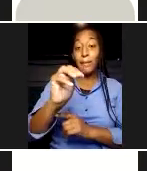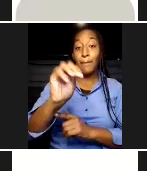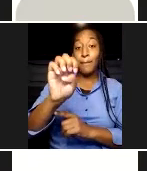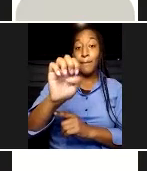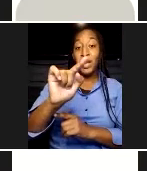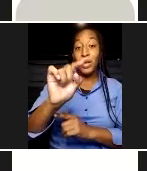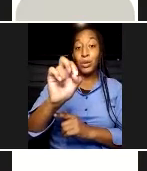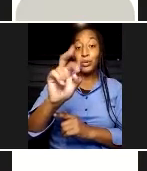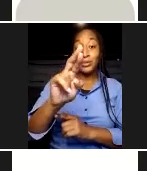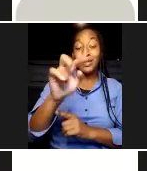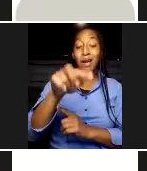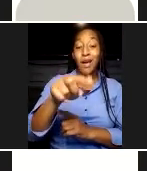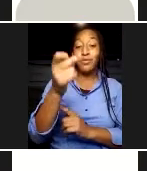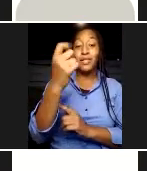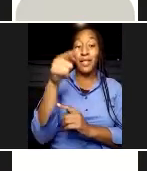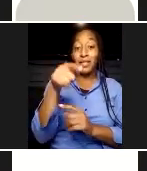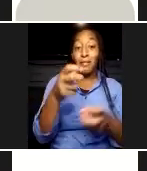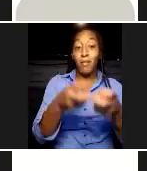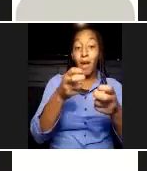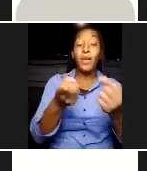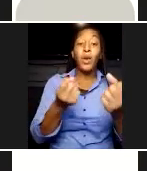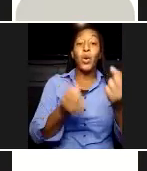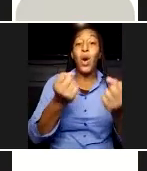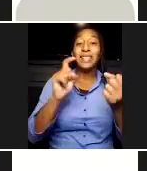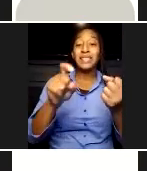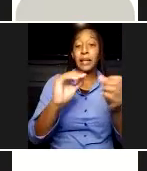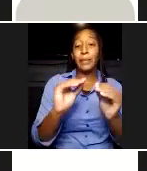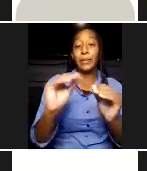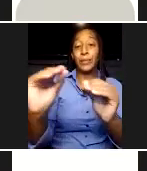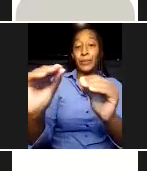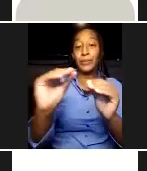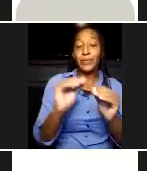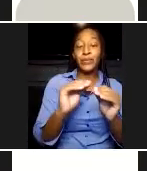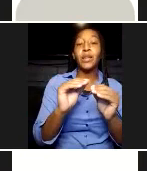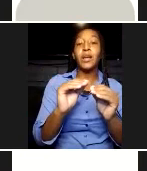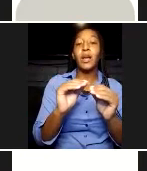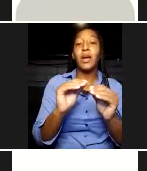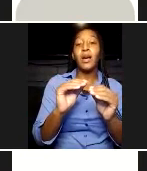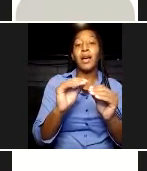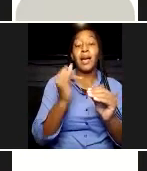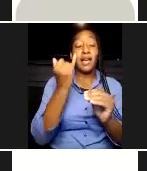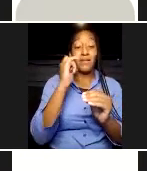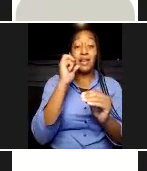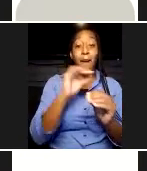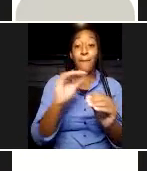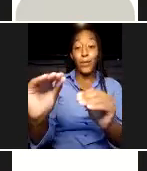Okay. Otherwise, it's just a nice, pretty thing you built, has nothing to do with motion, because if it doesn't move,